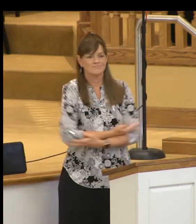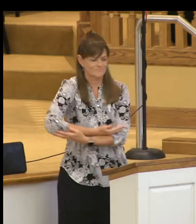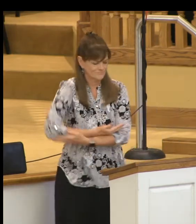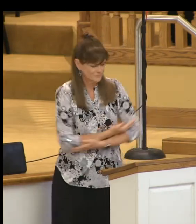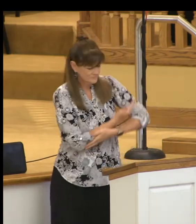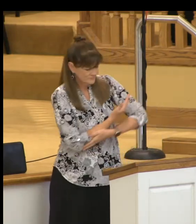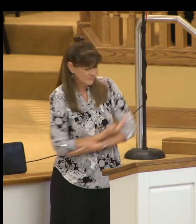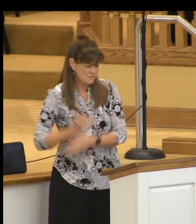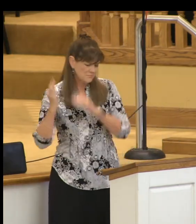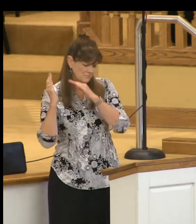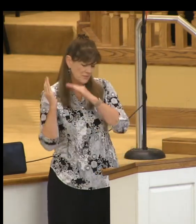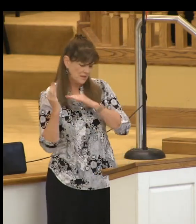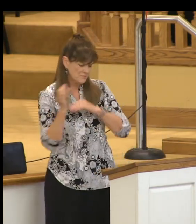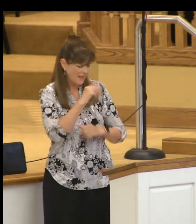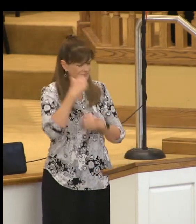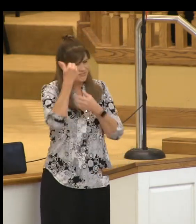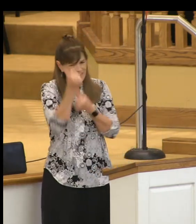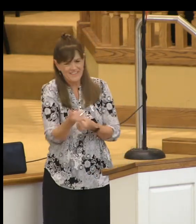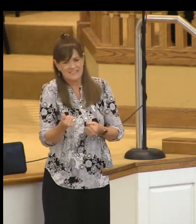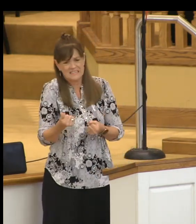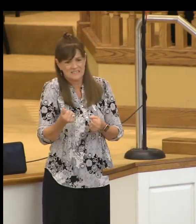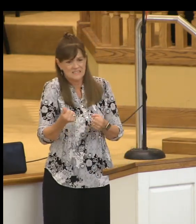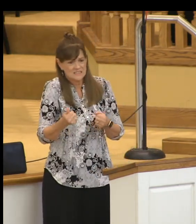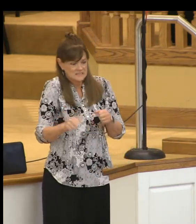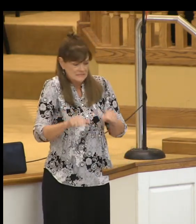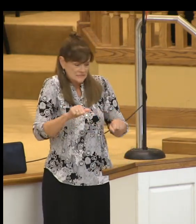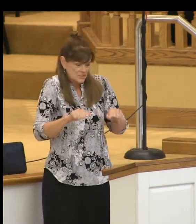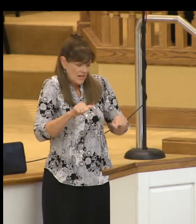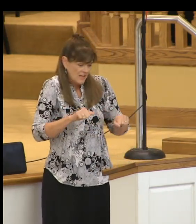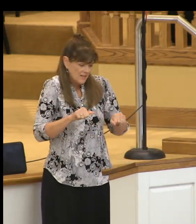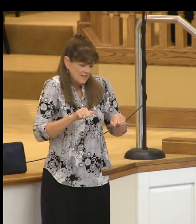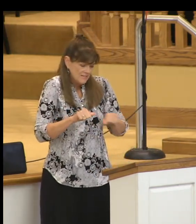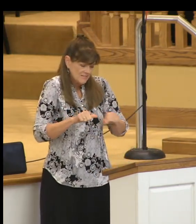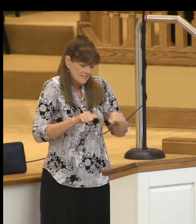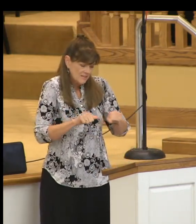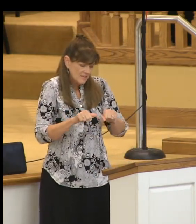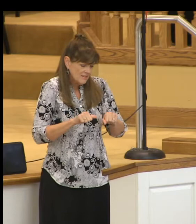empty cribs and faith that's shaken,